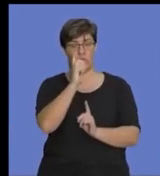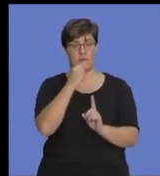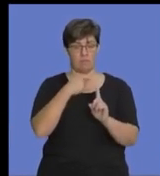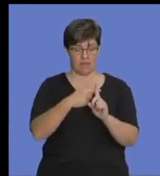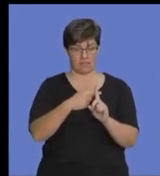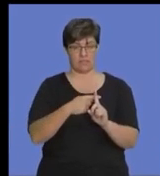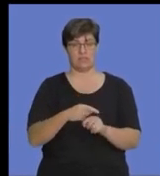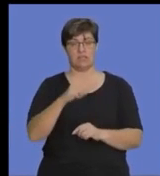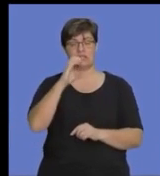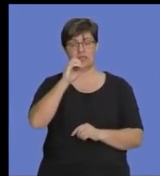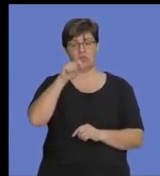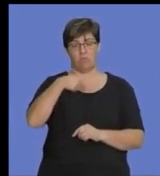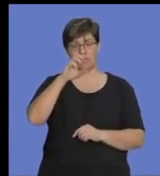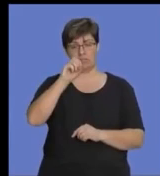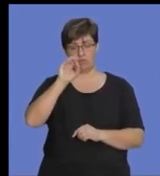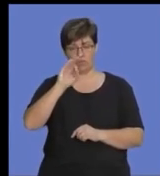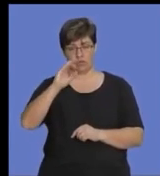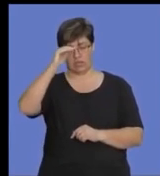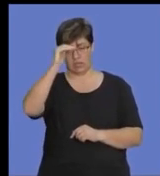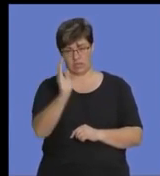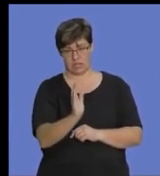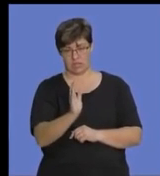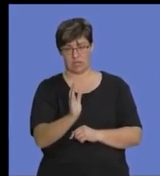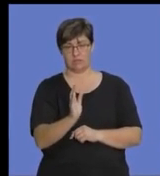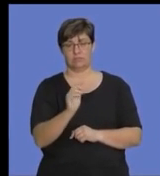1+, same,